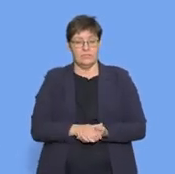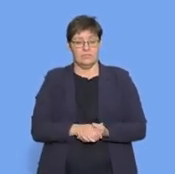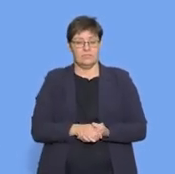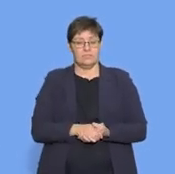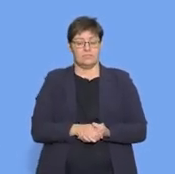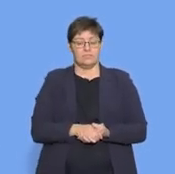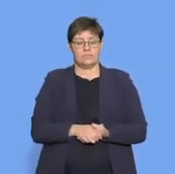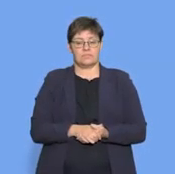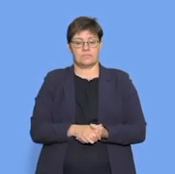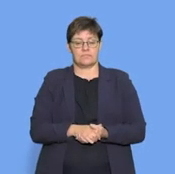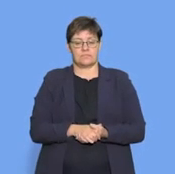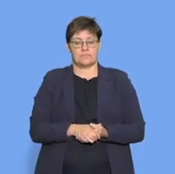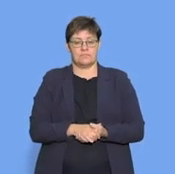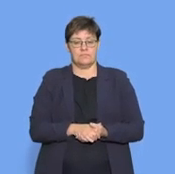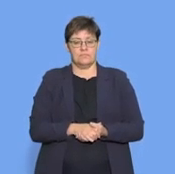cone.